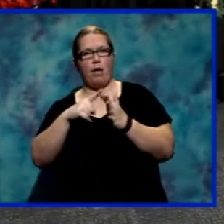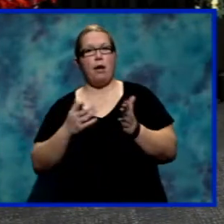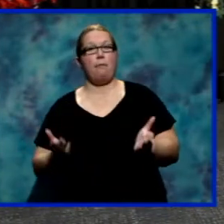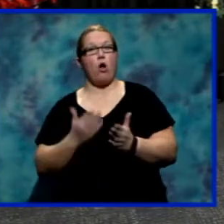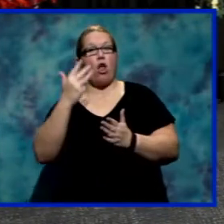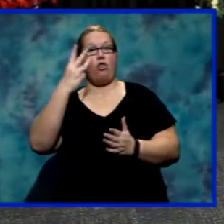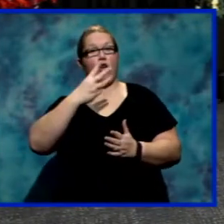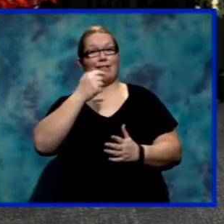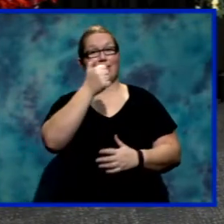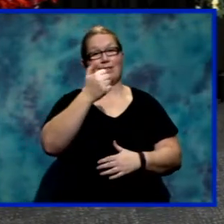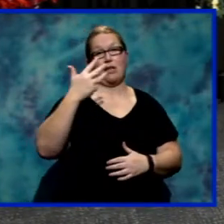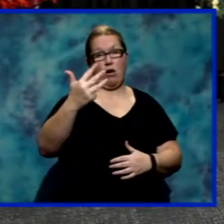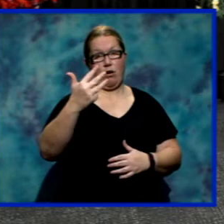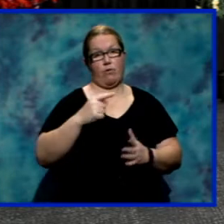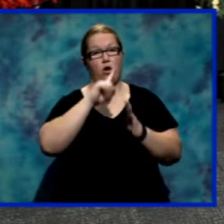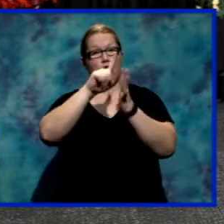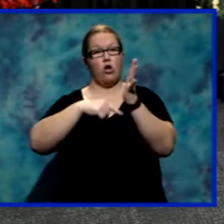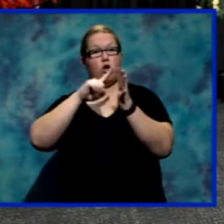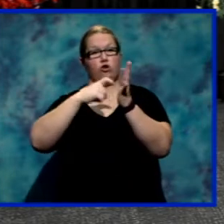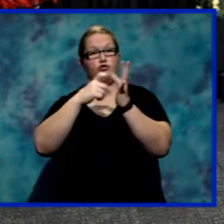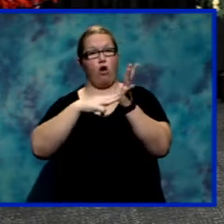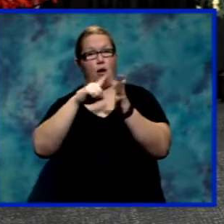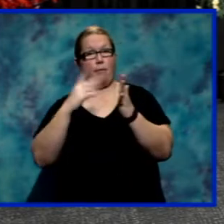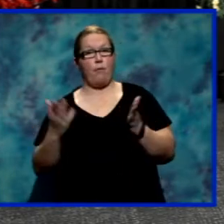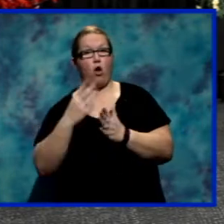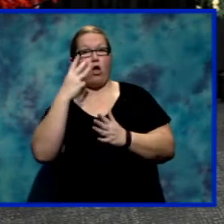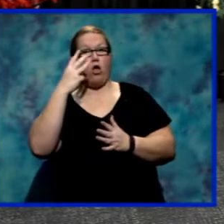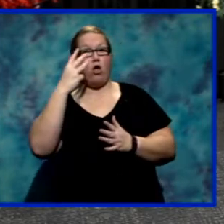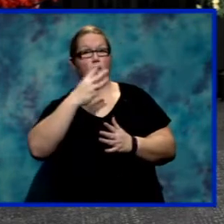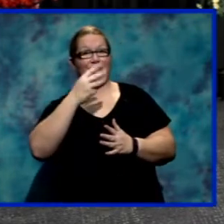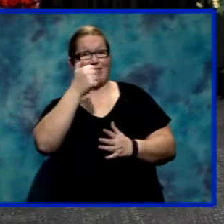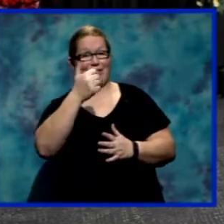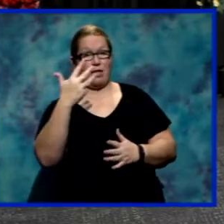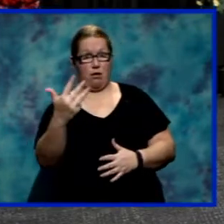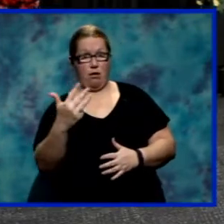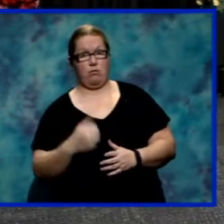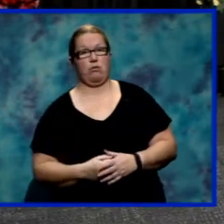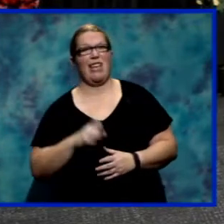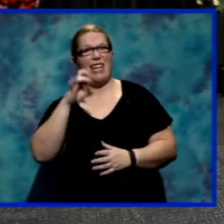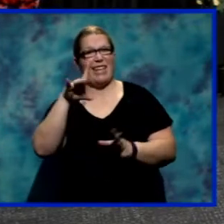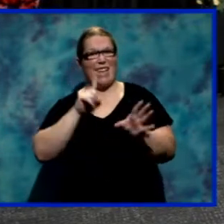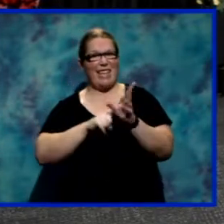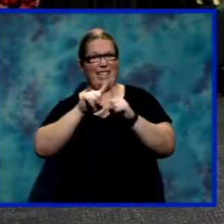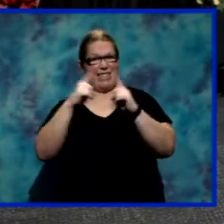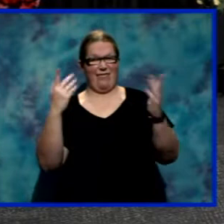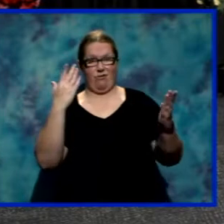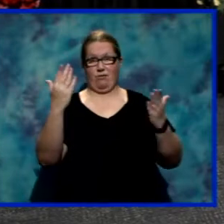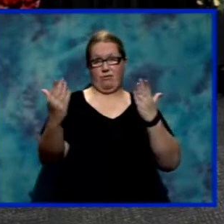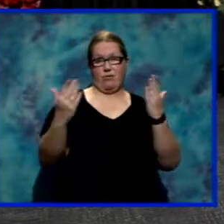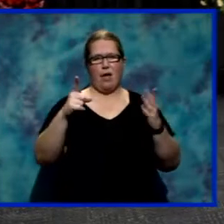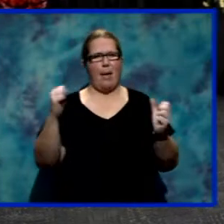1369. Jerome was born in 1379, 10 years later, 10 years difference between these two